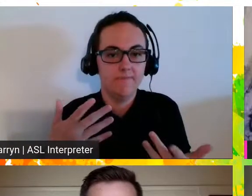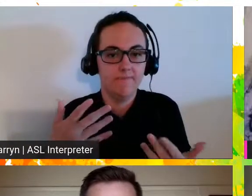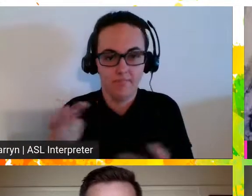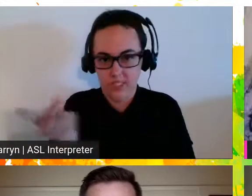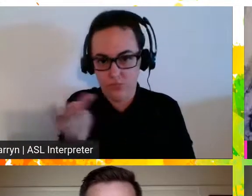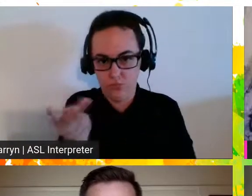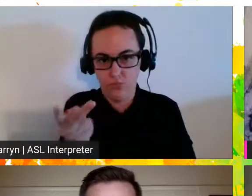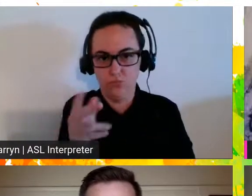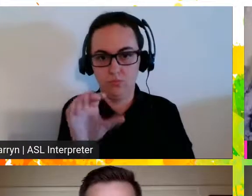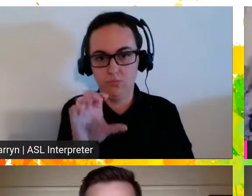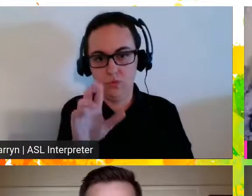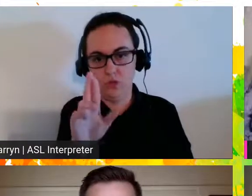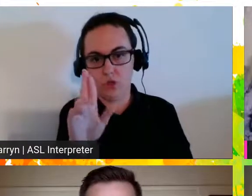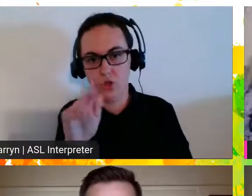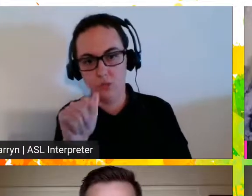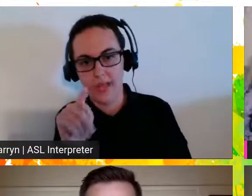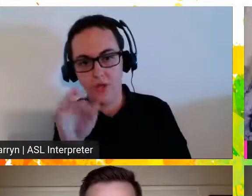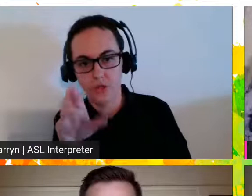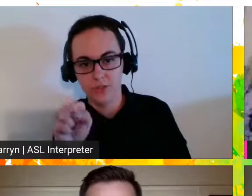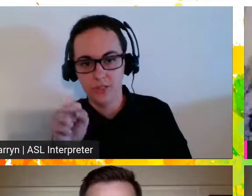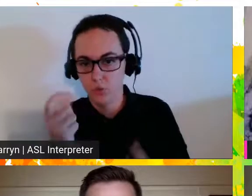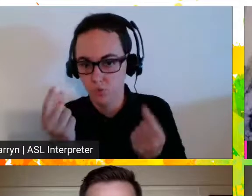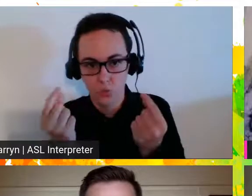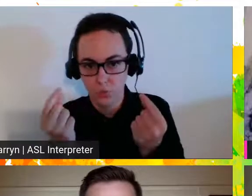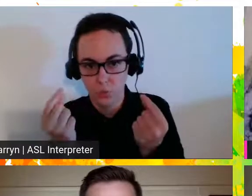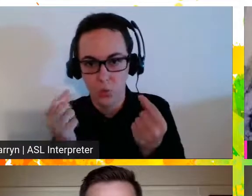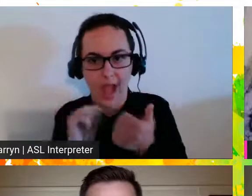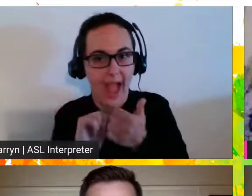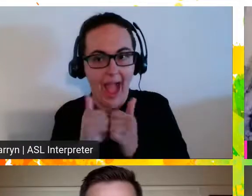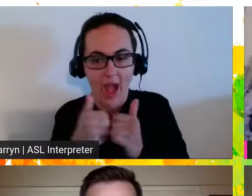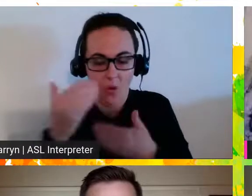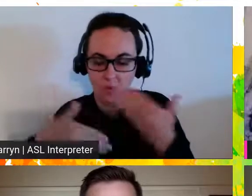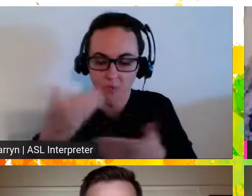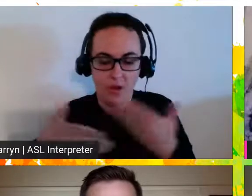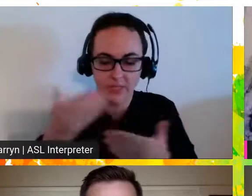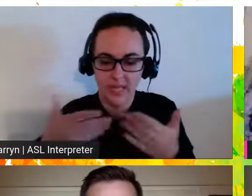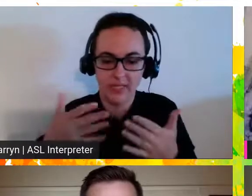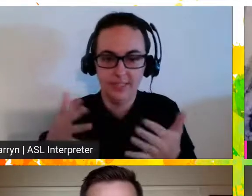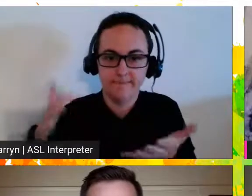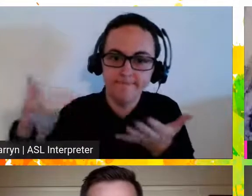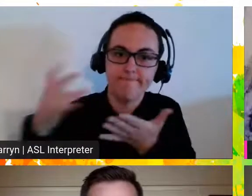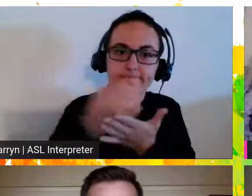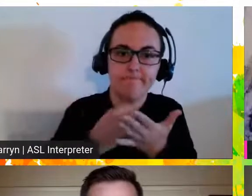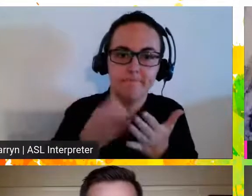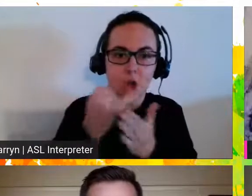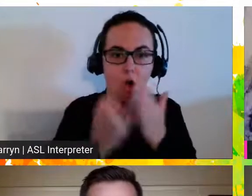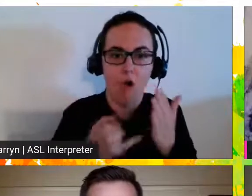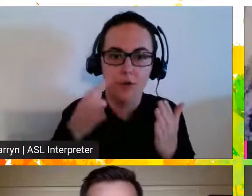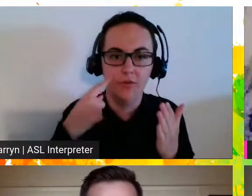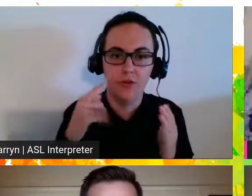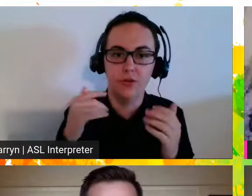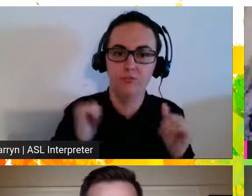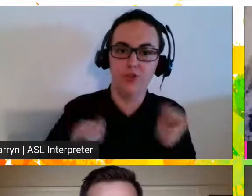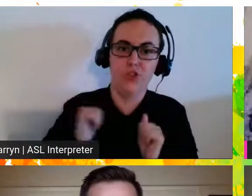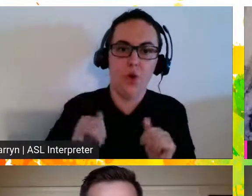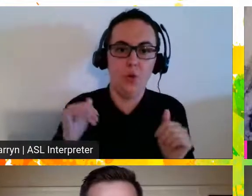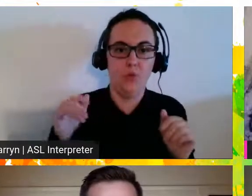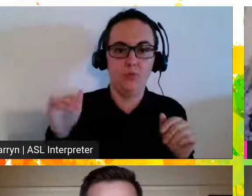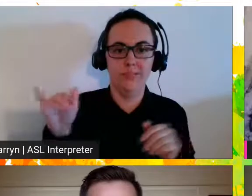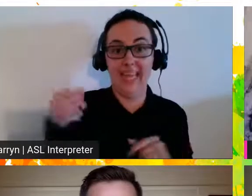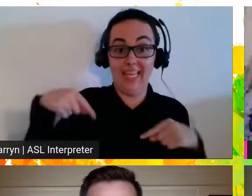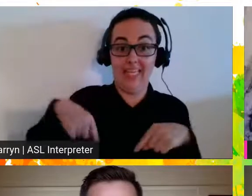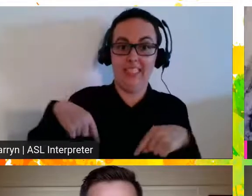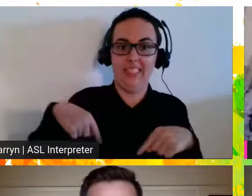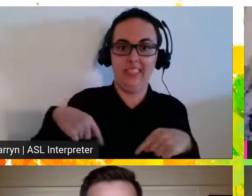curators go through to create a show such as this? I don't think people even have an idea